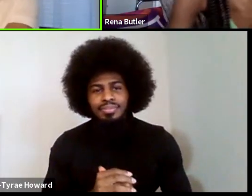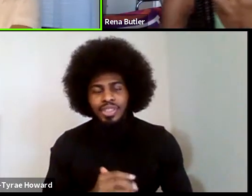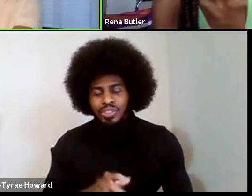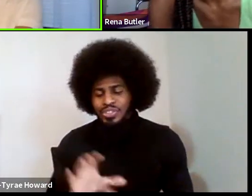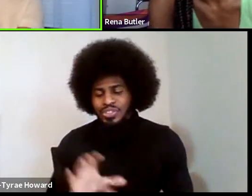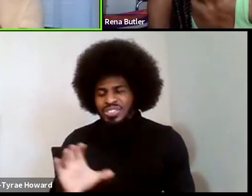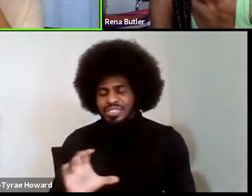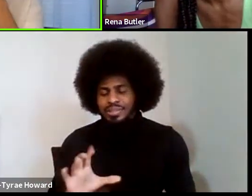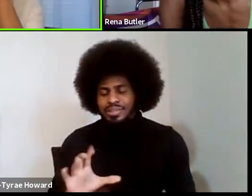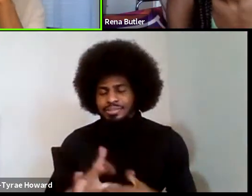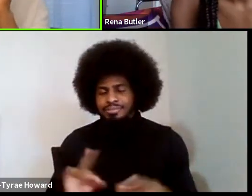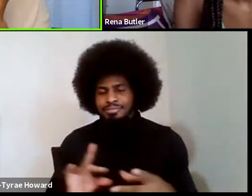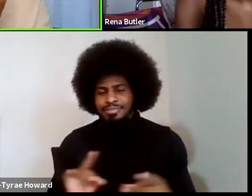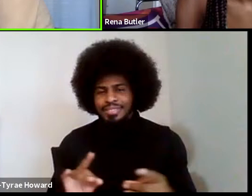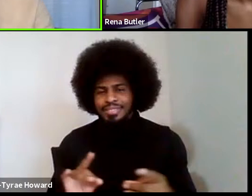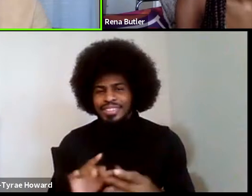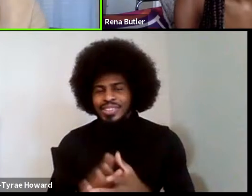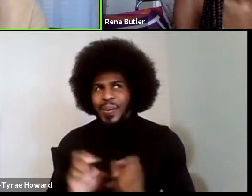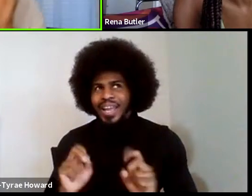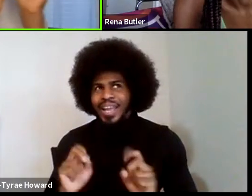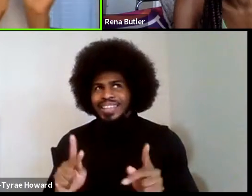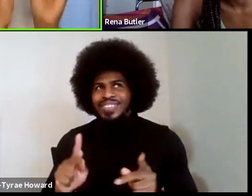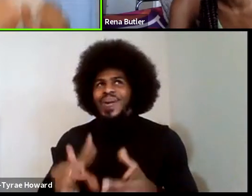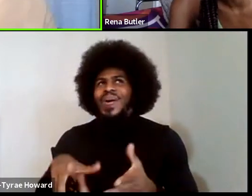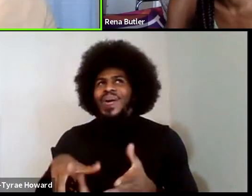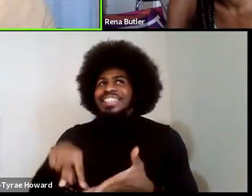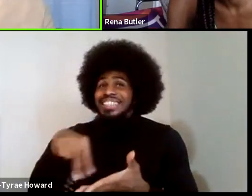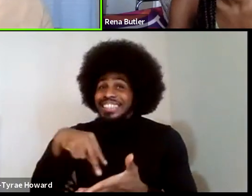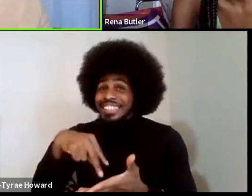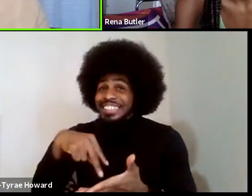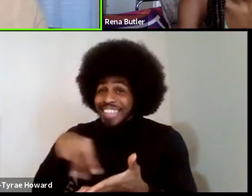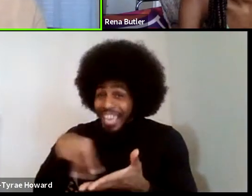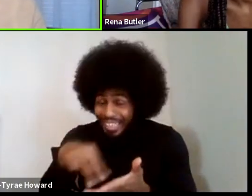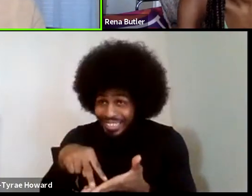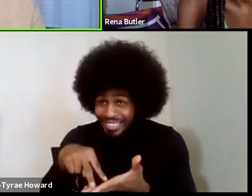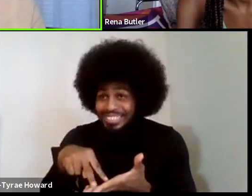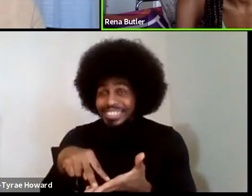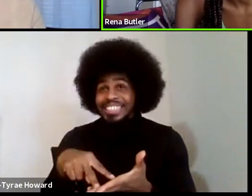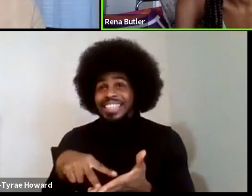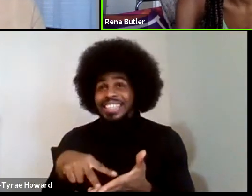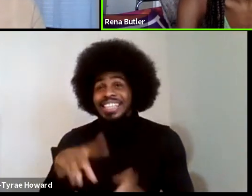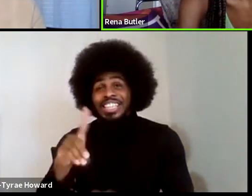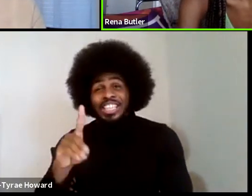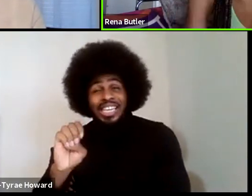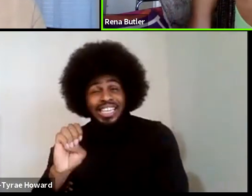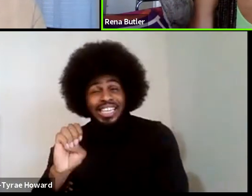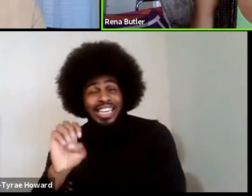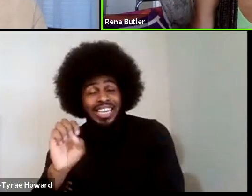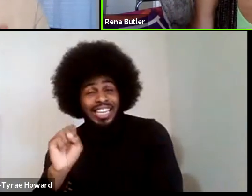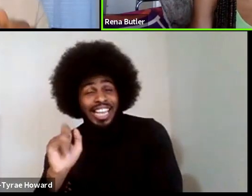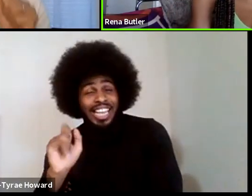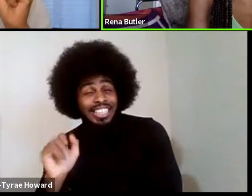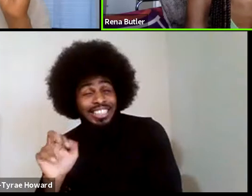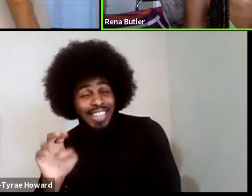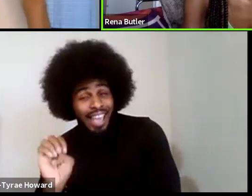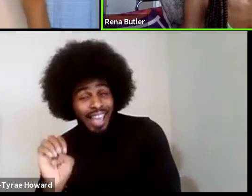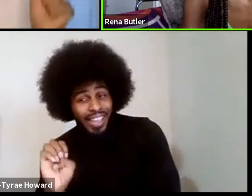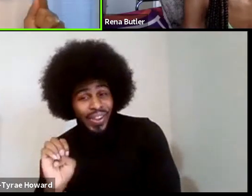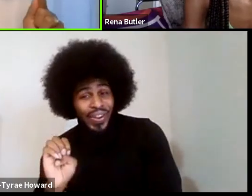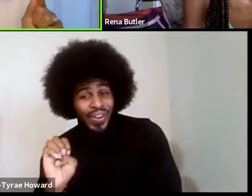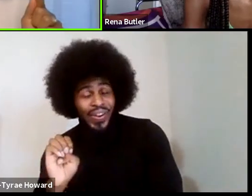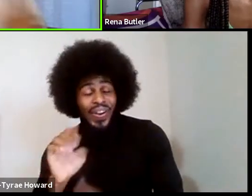dance, desire, painting. Yes. And then your